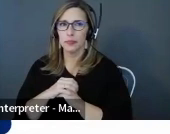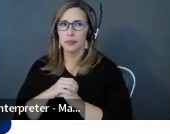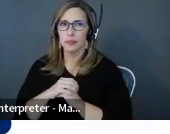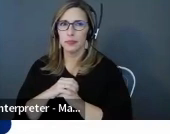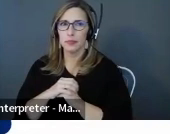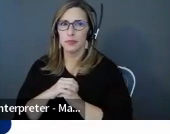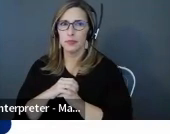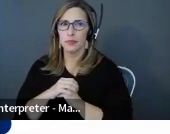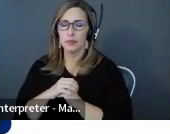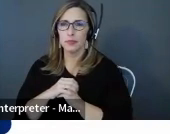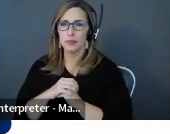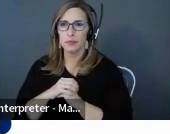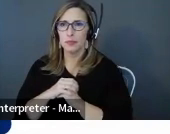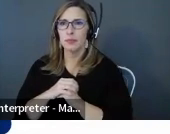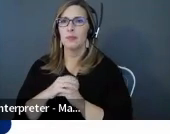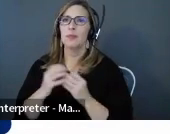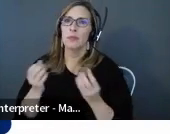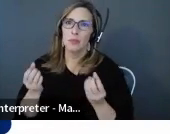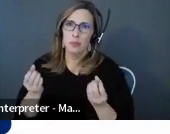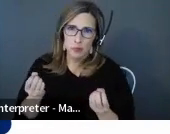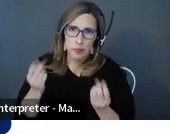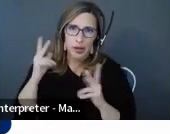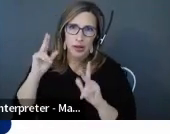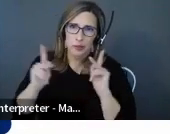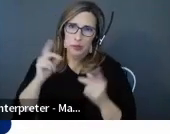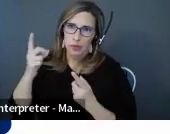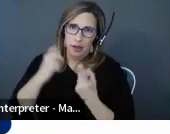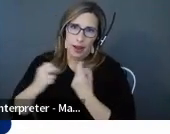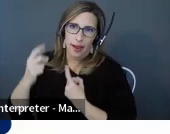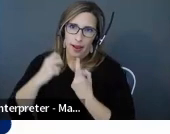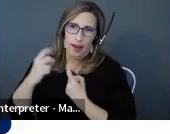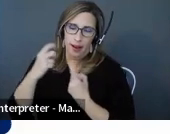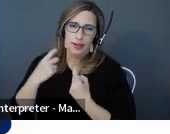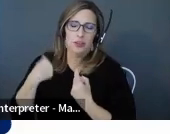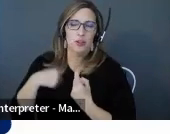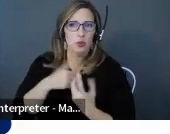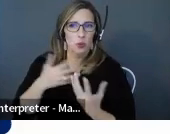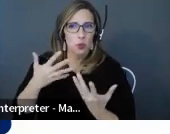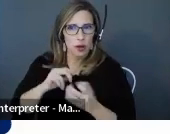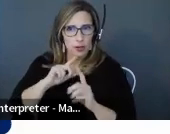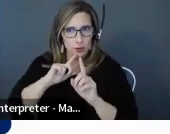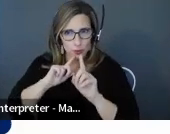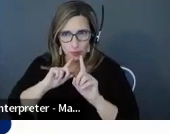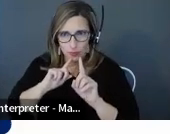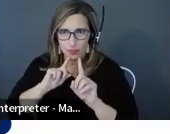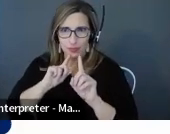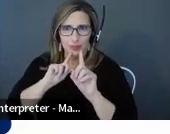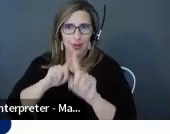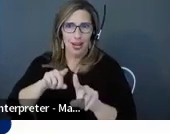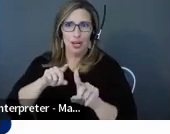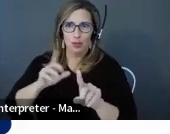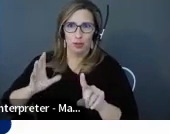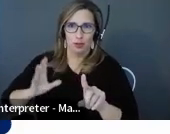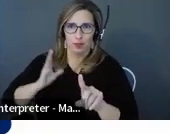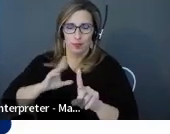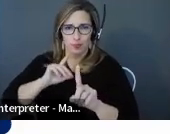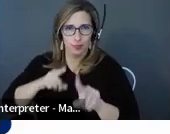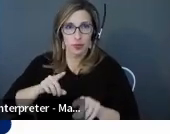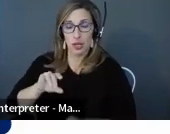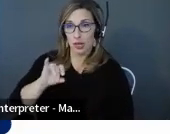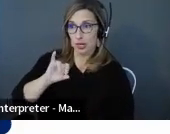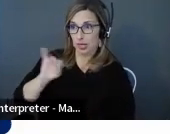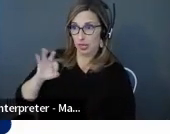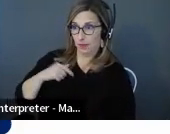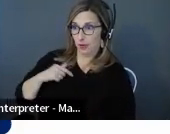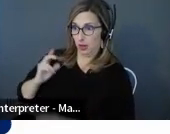right, so this is a question that we've gotten multiple times. So we just wanted to address it for everybody. If I join